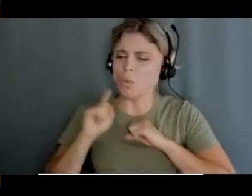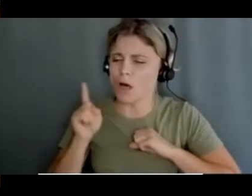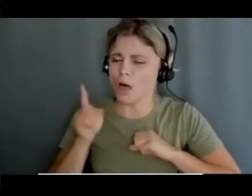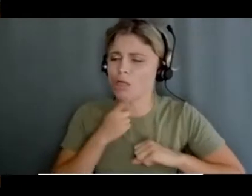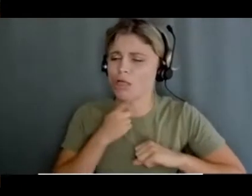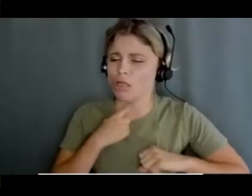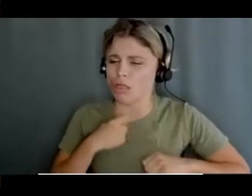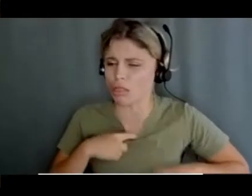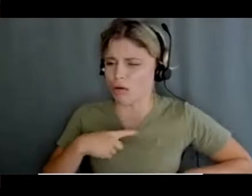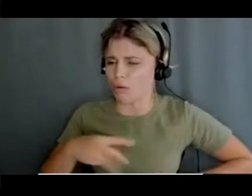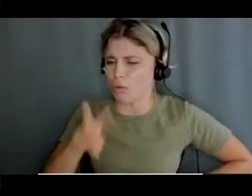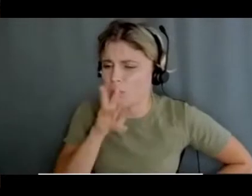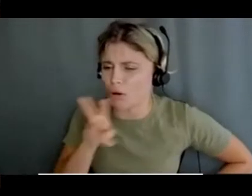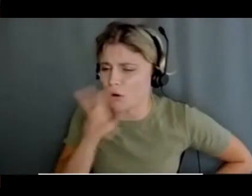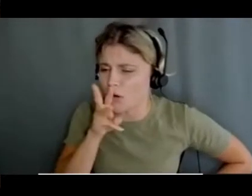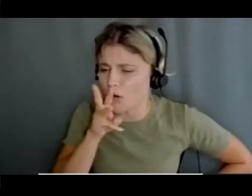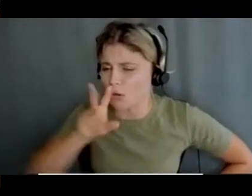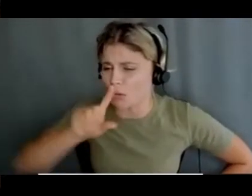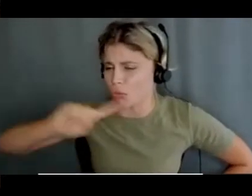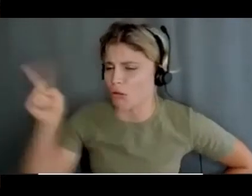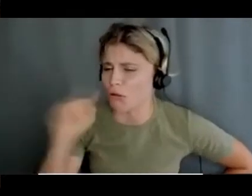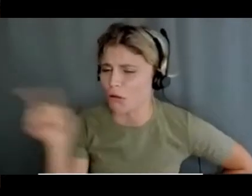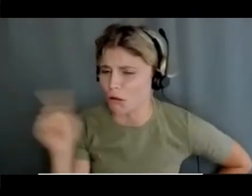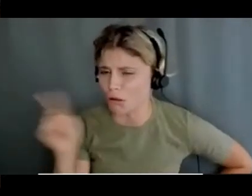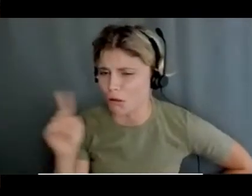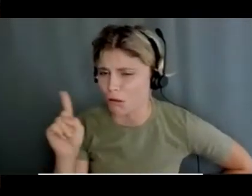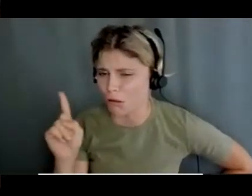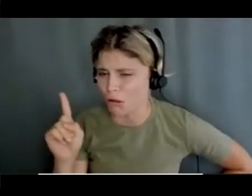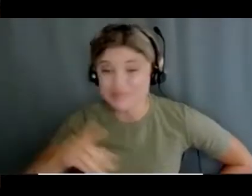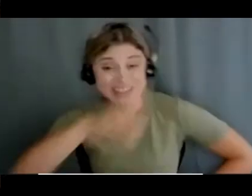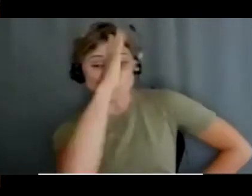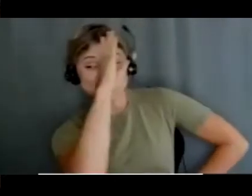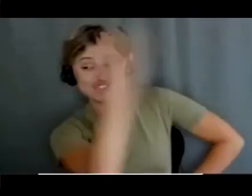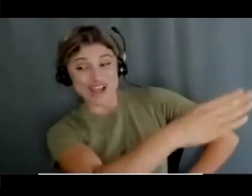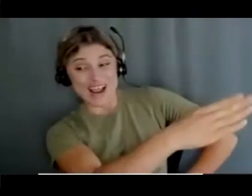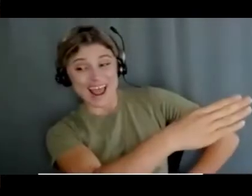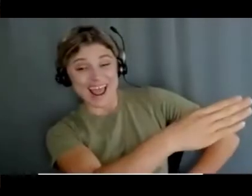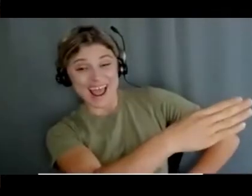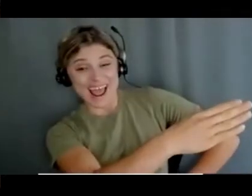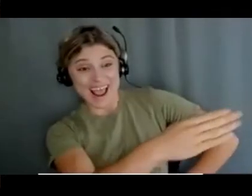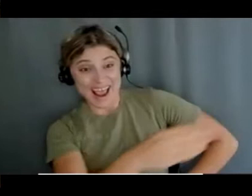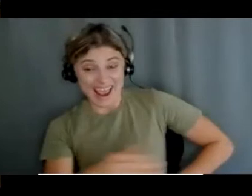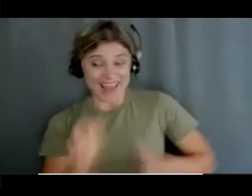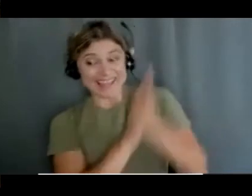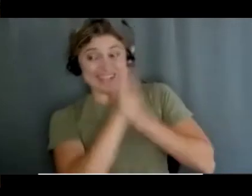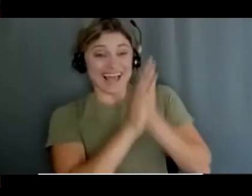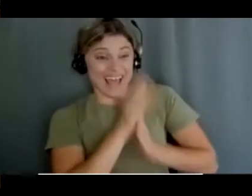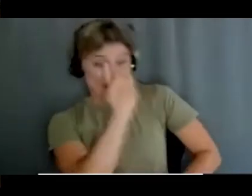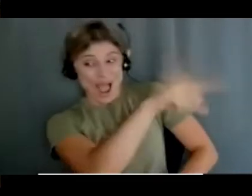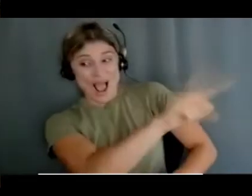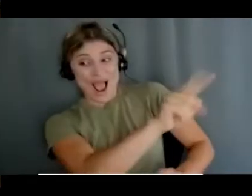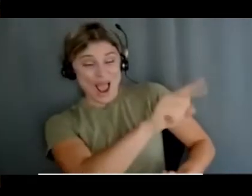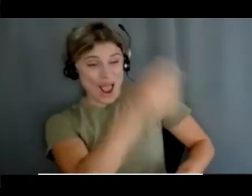is the water?" "Straight ahead!" the frogs cried out excitedly.